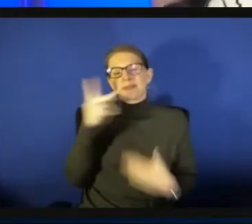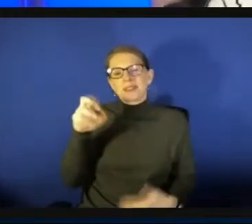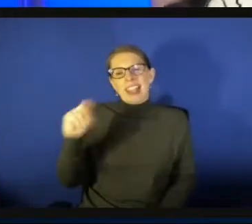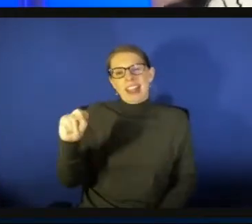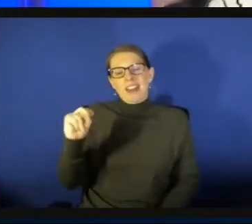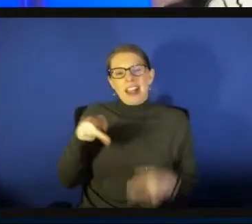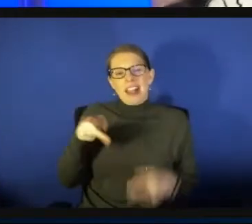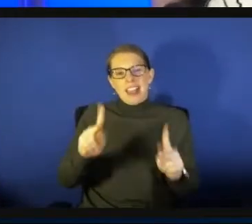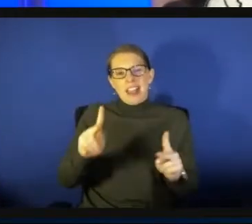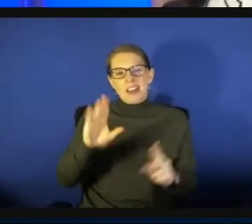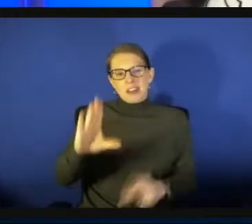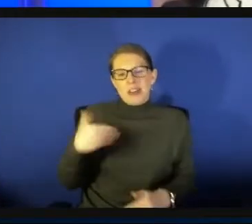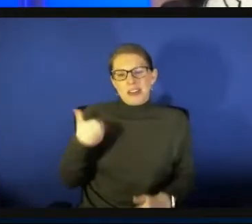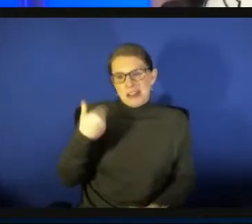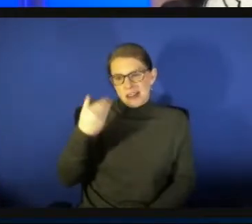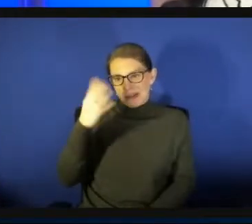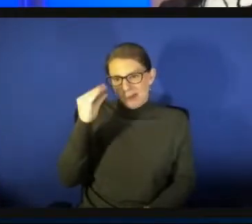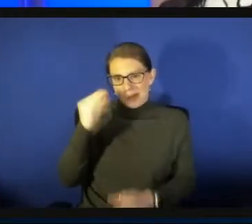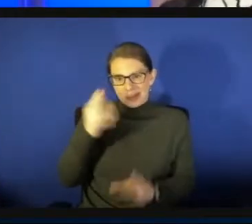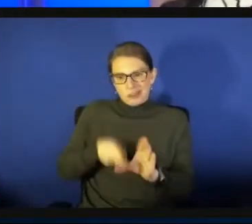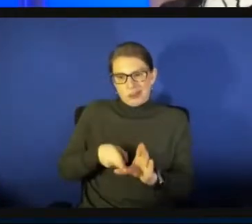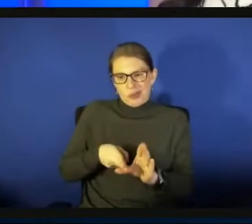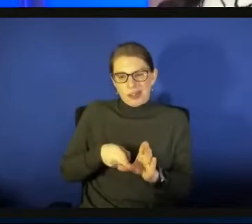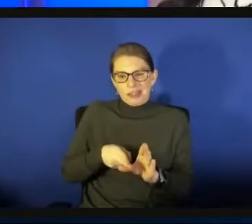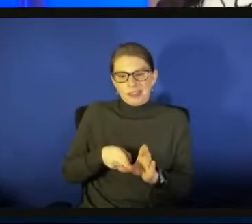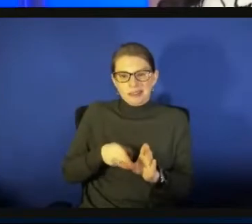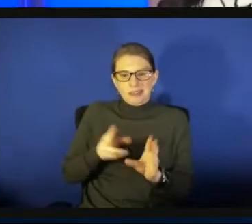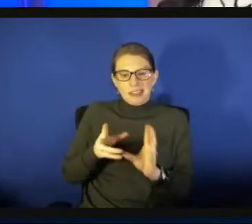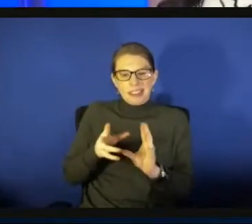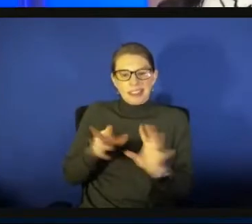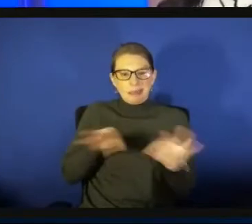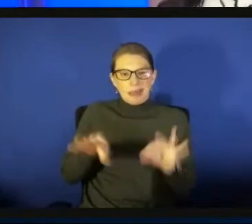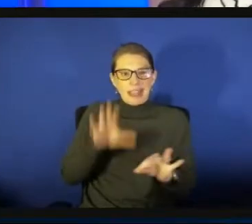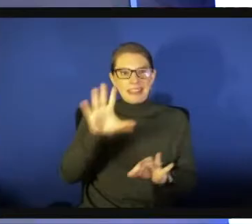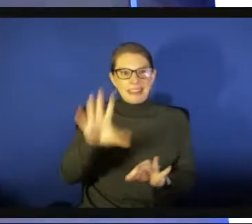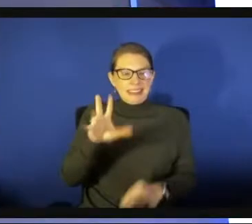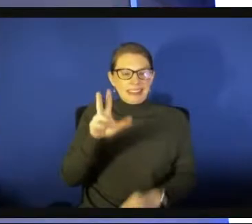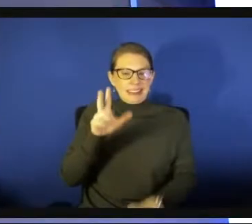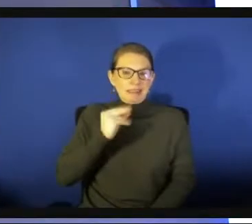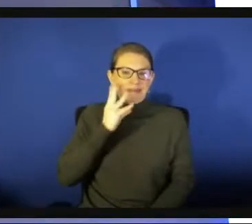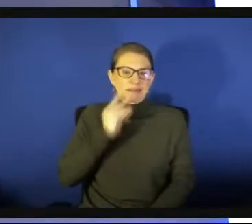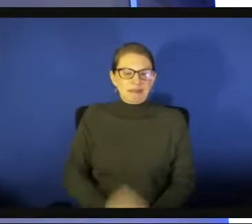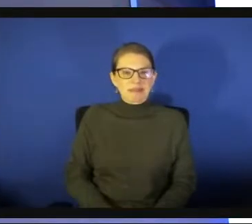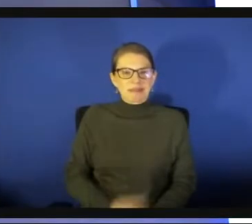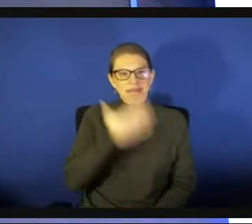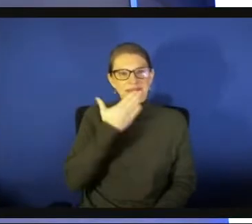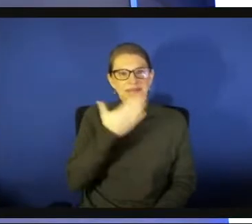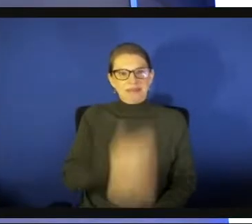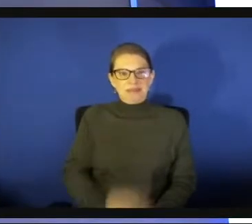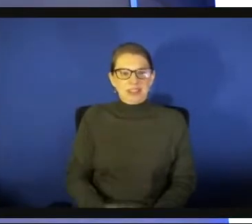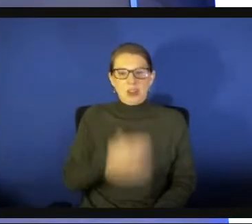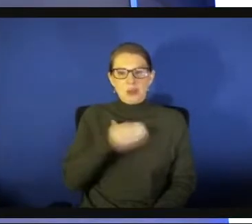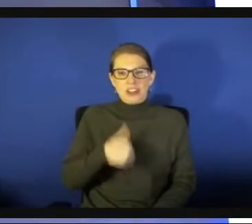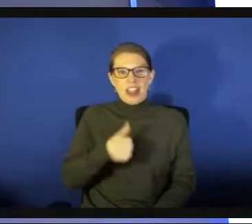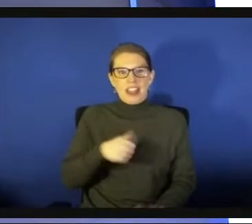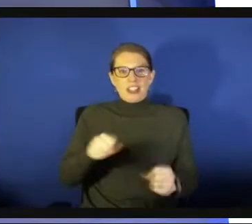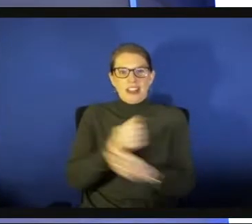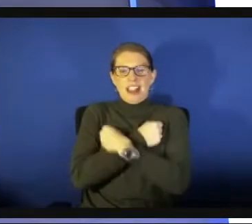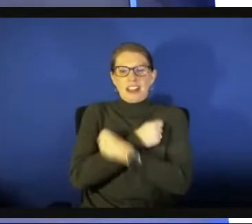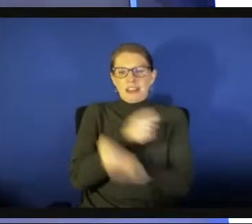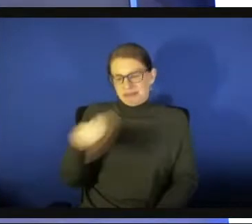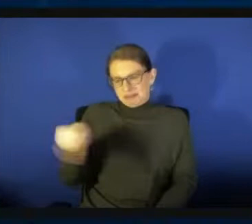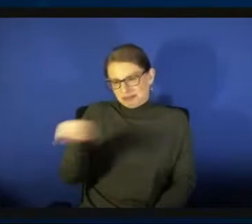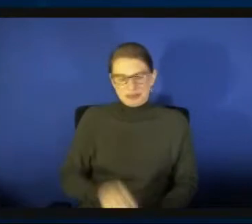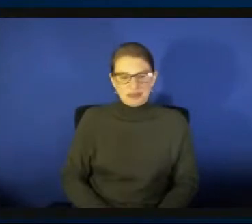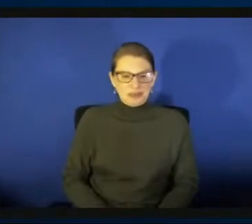and share his journey. Thank you so much. Thank you. Wish I could give you guys a hug. I want to send it back out to Jess